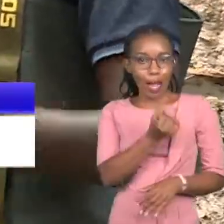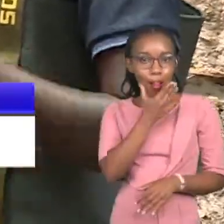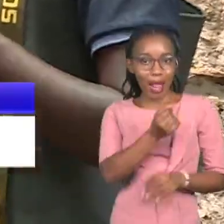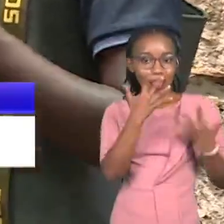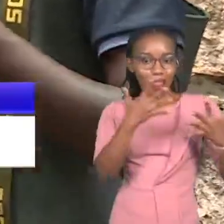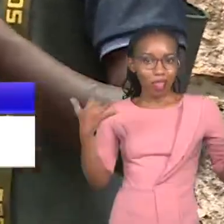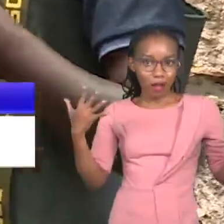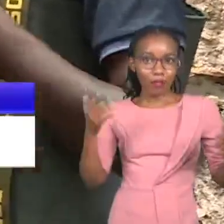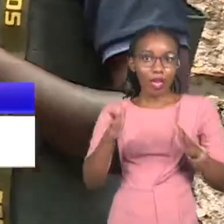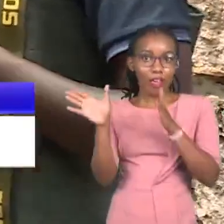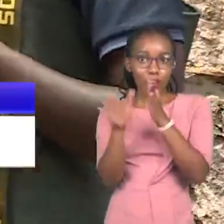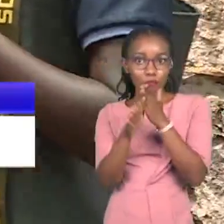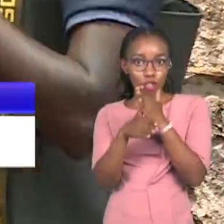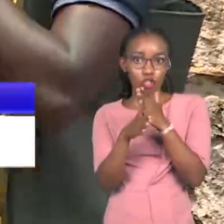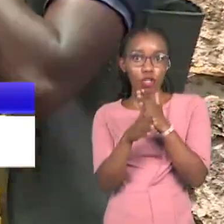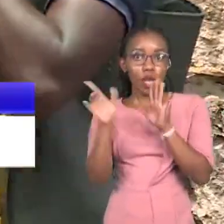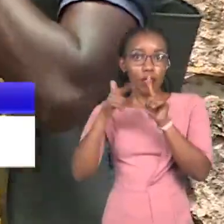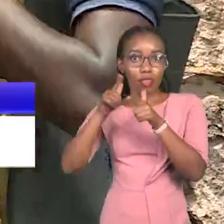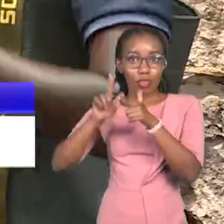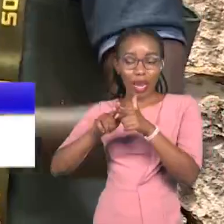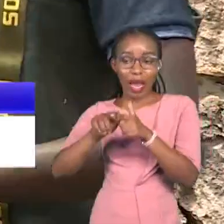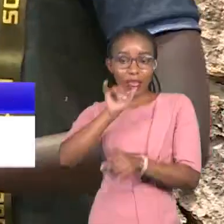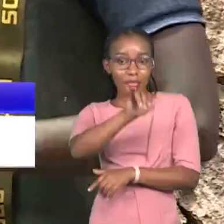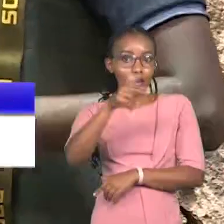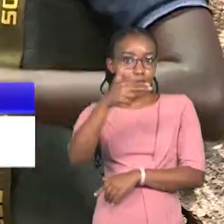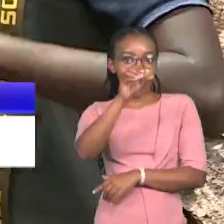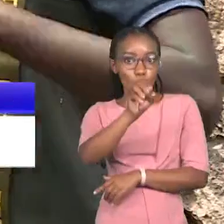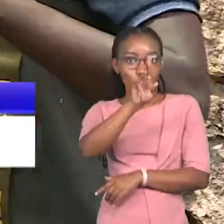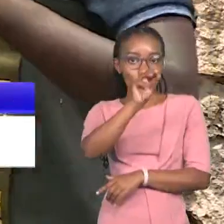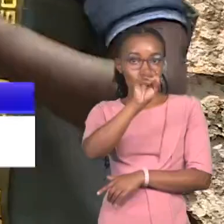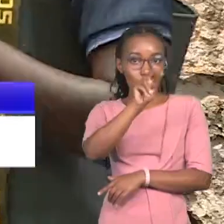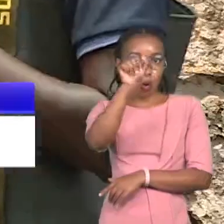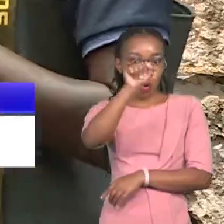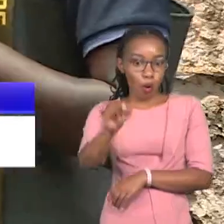tract from day 5, and then that hormone now